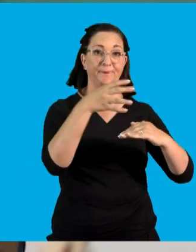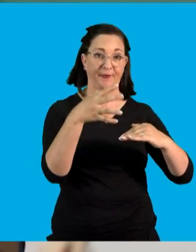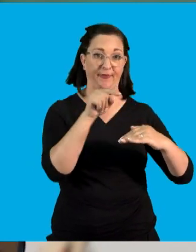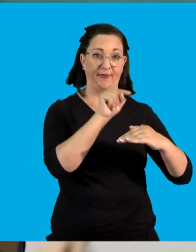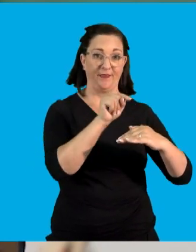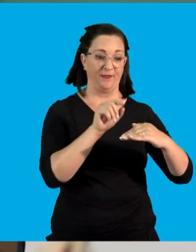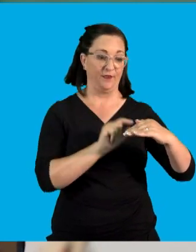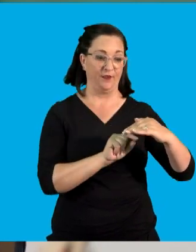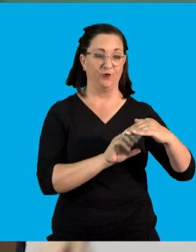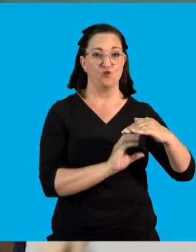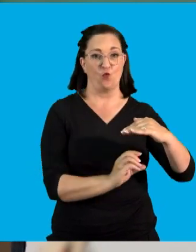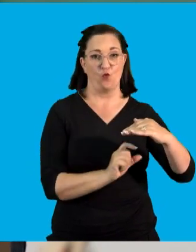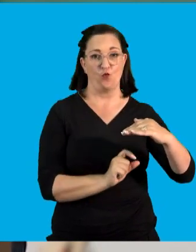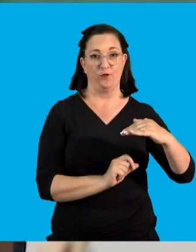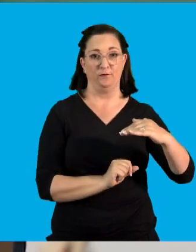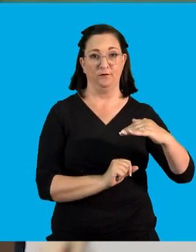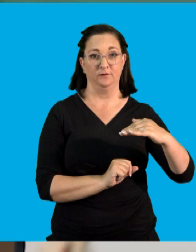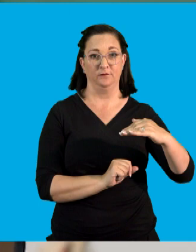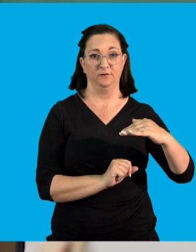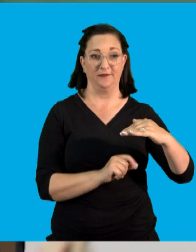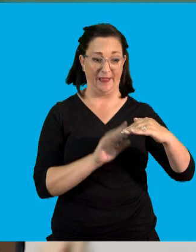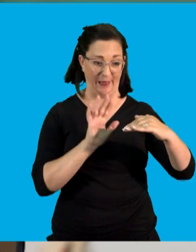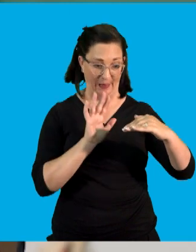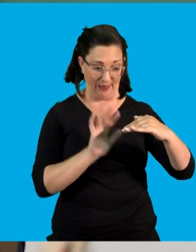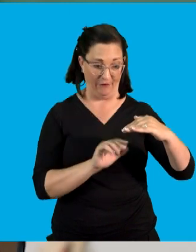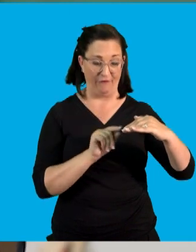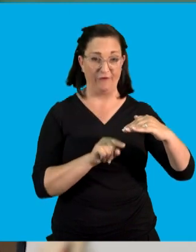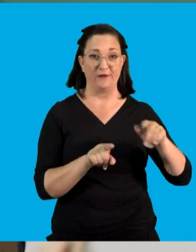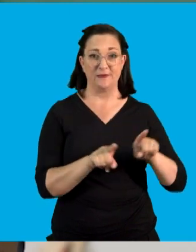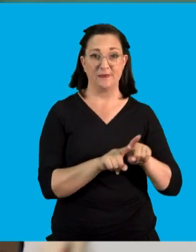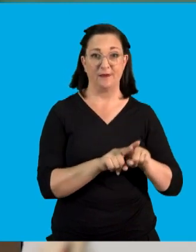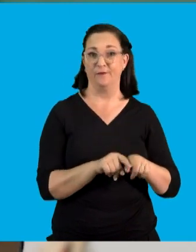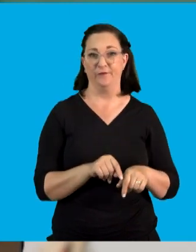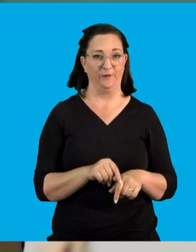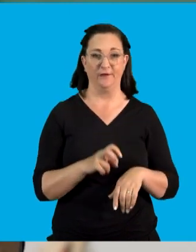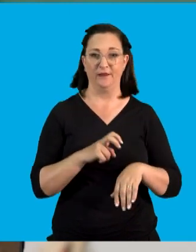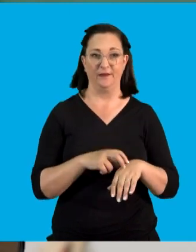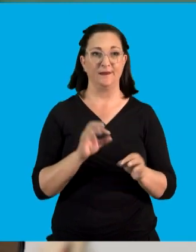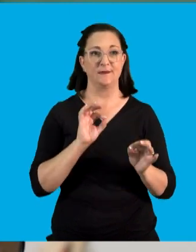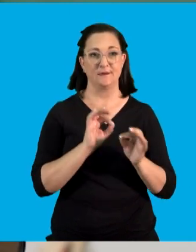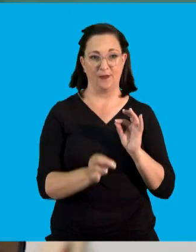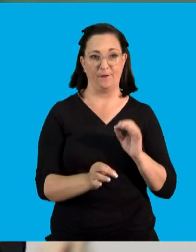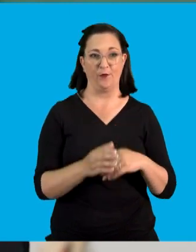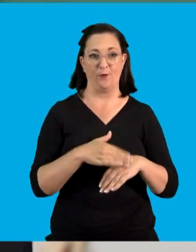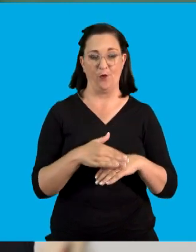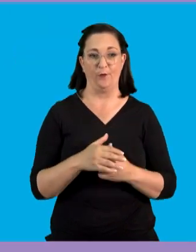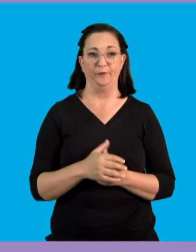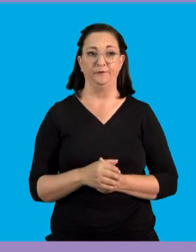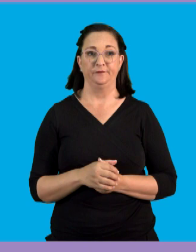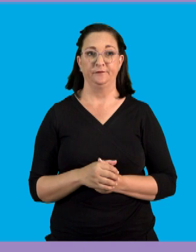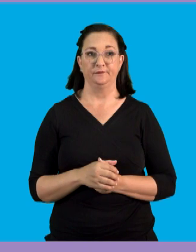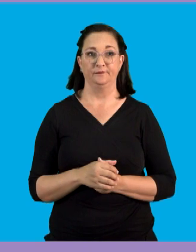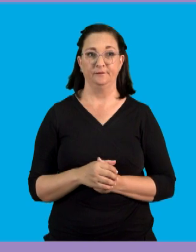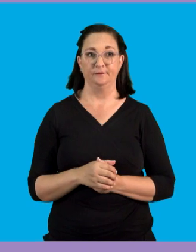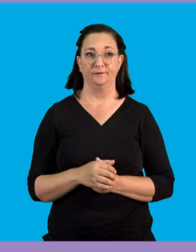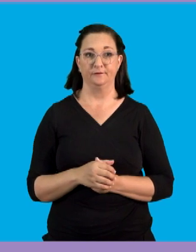the numerator is bigger than the denominator. But we cannot leave it like this. We have to simplify it. So